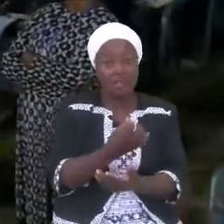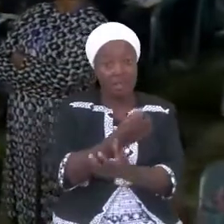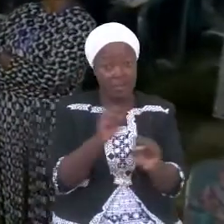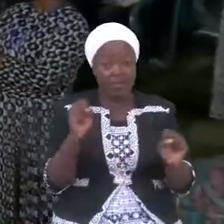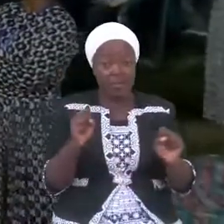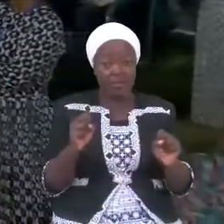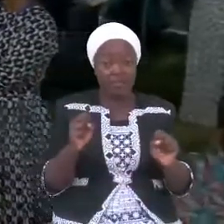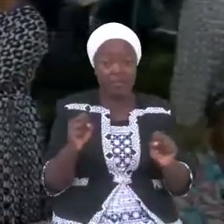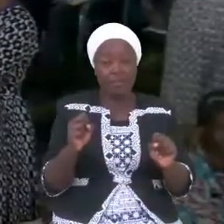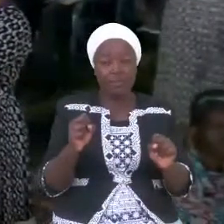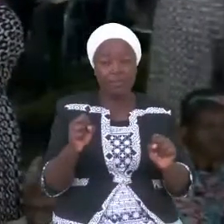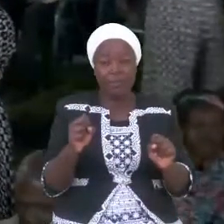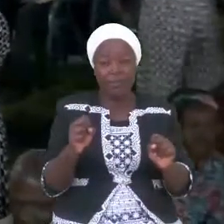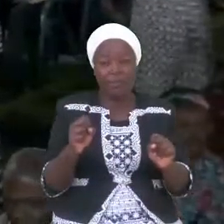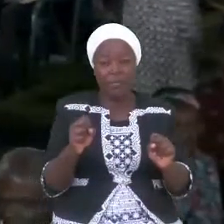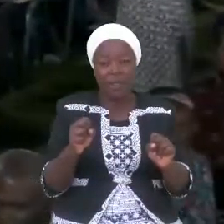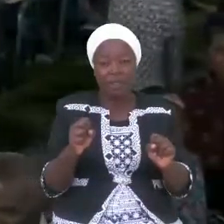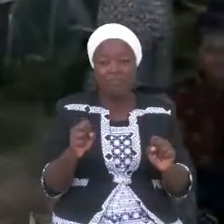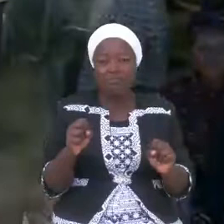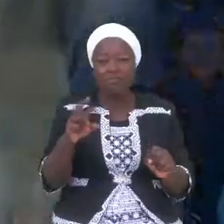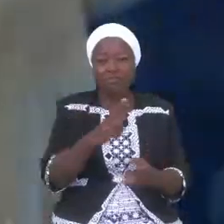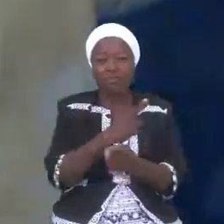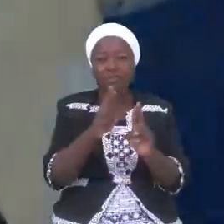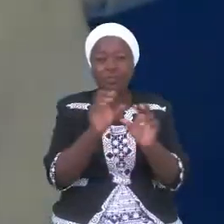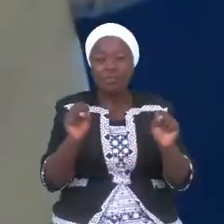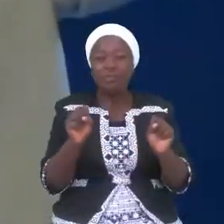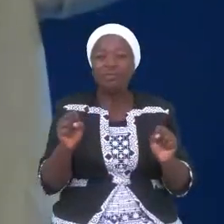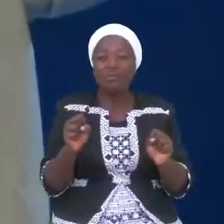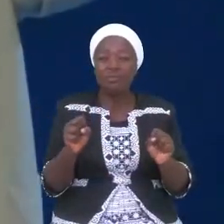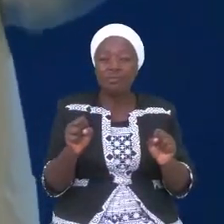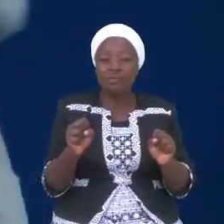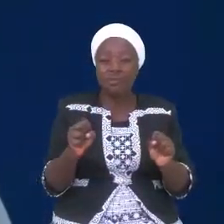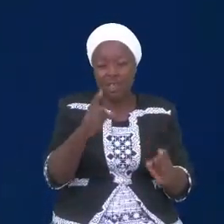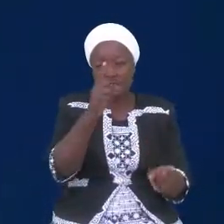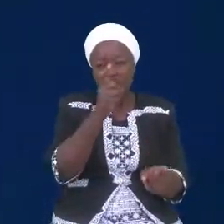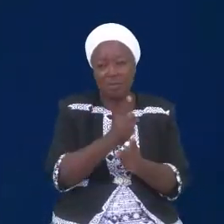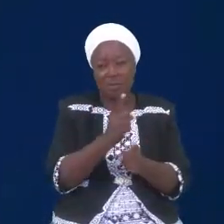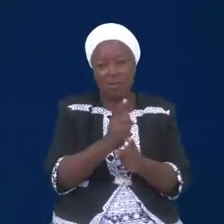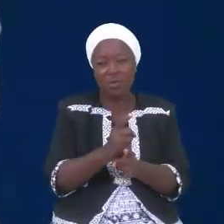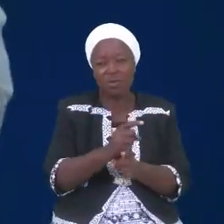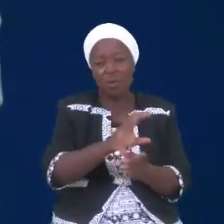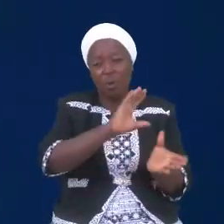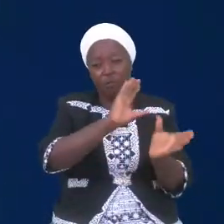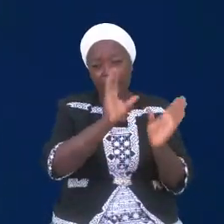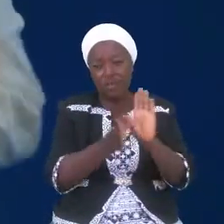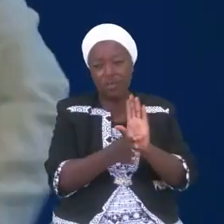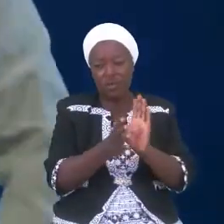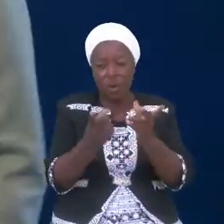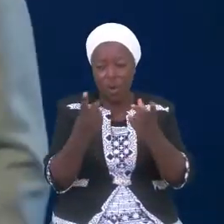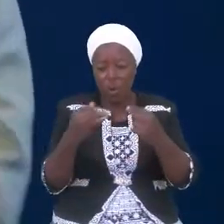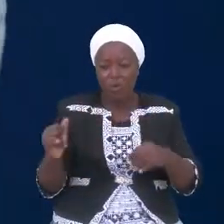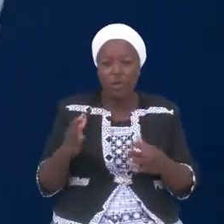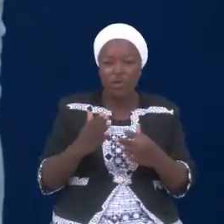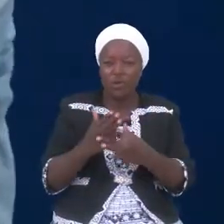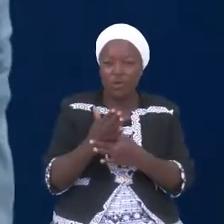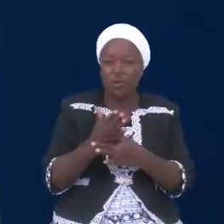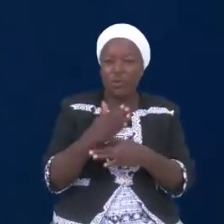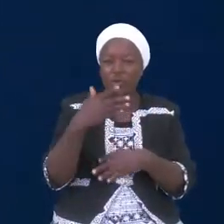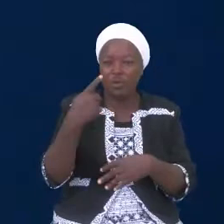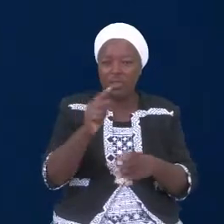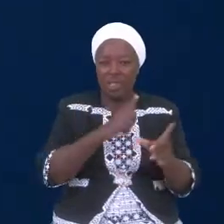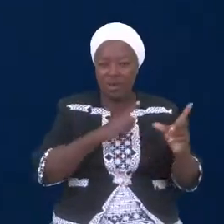Salvation, redemption, justification, conversion, coming through the